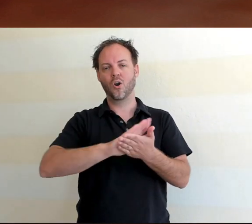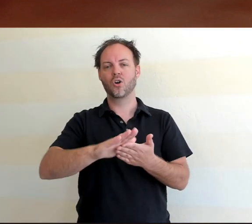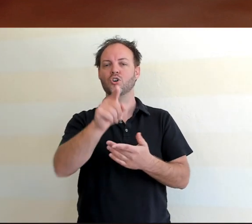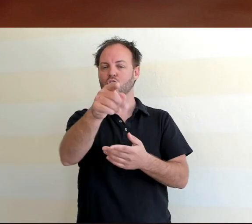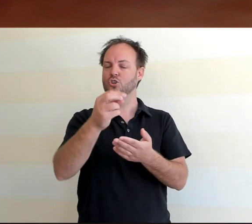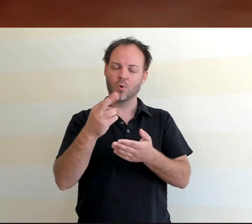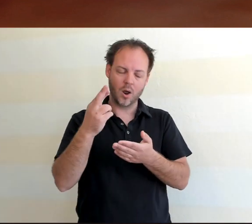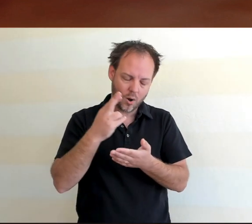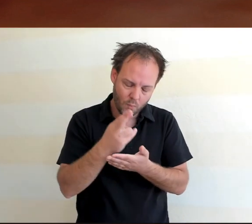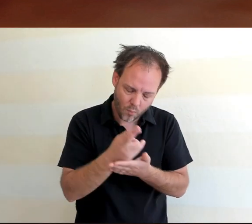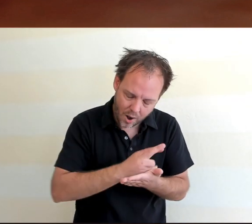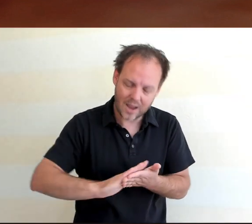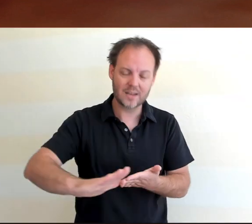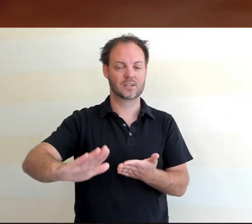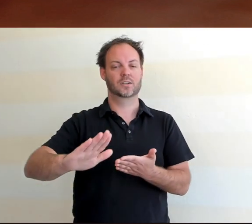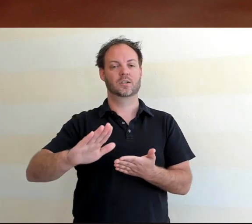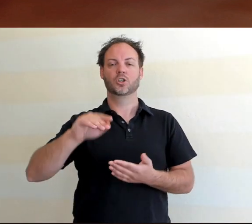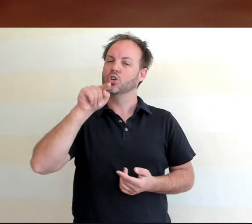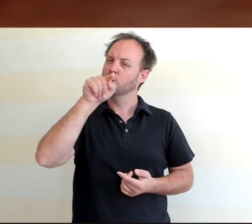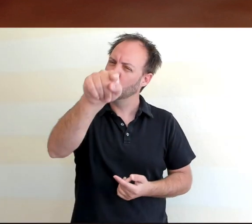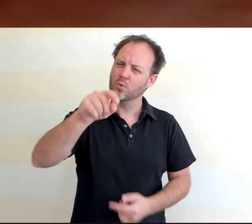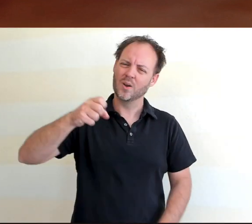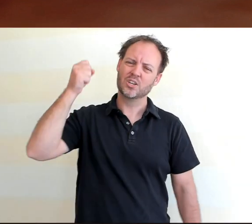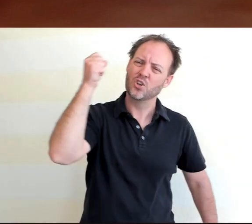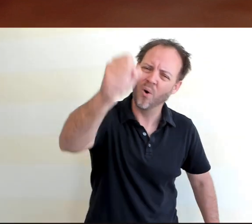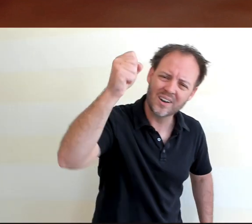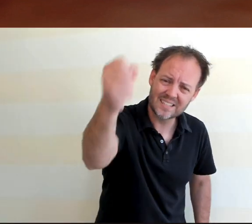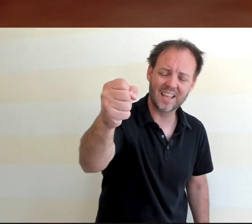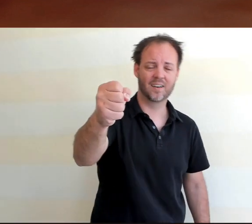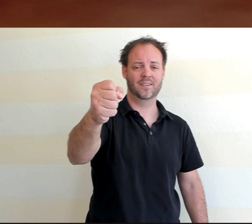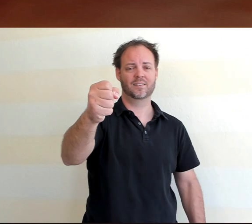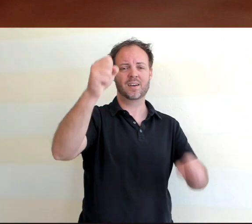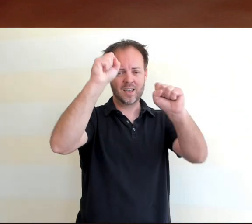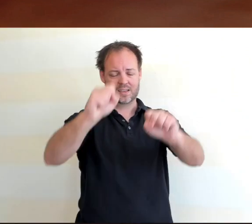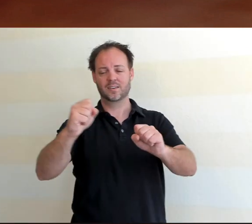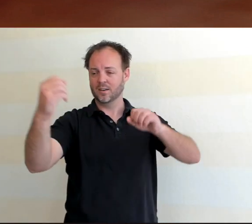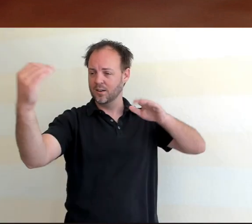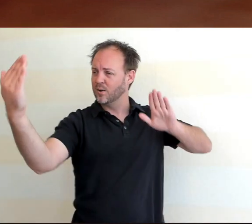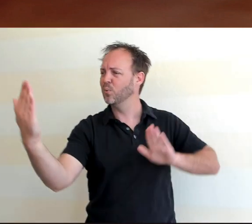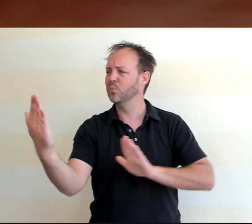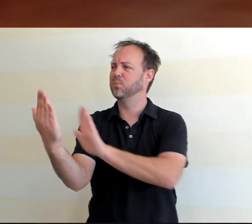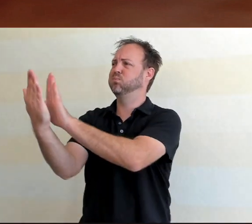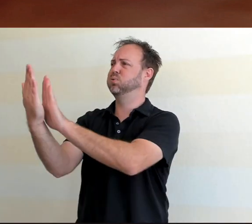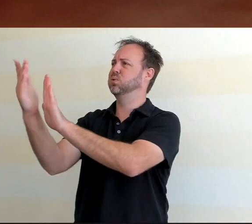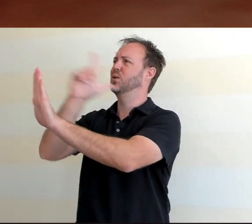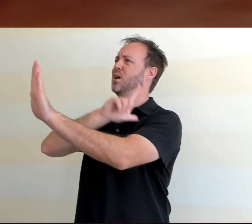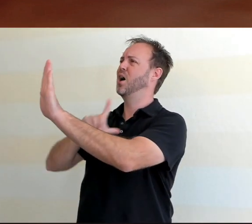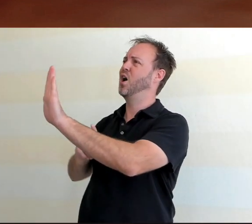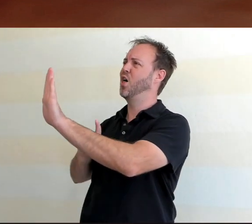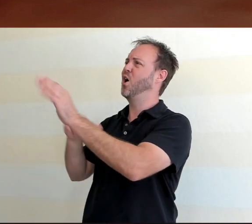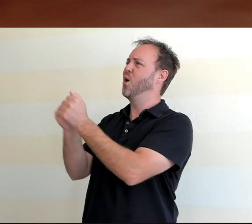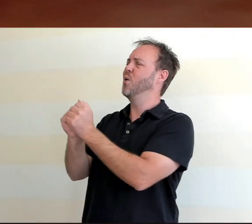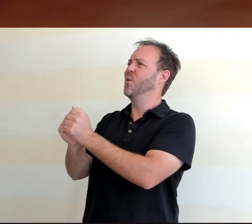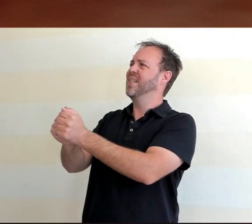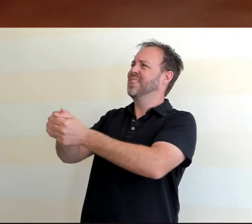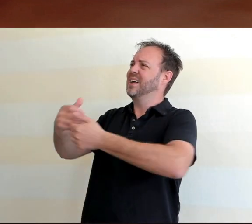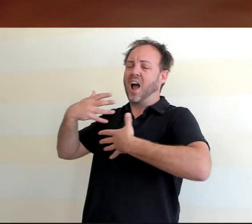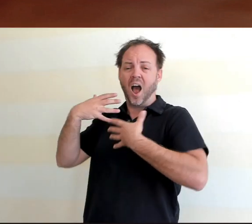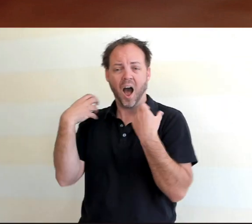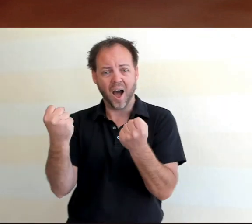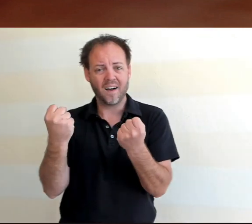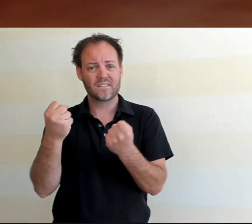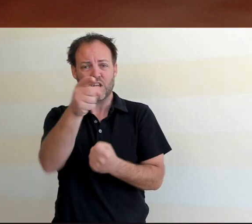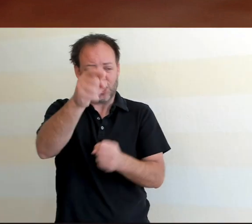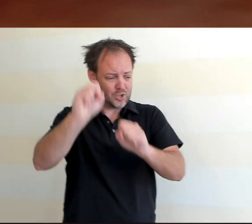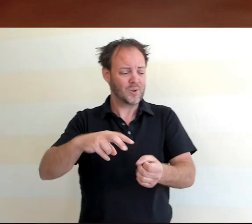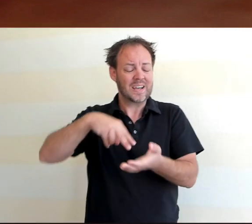are righteous. You yourself can approach the Lord with confidence. You yourself